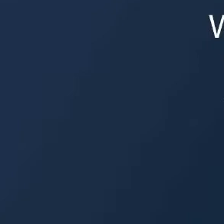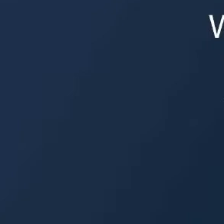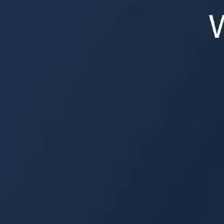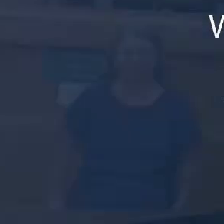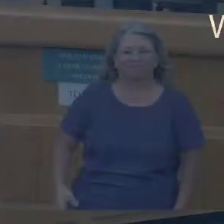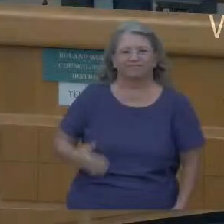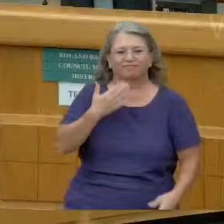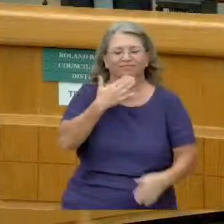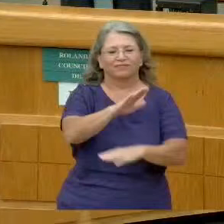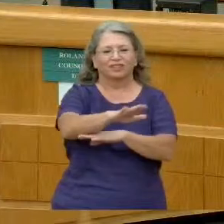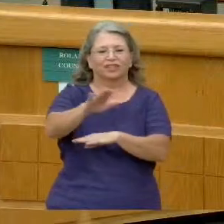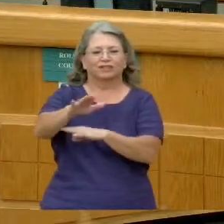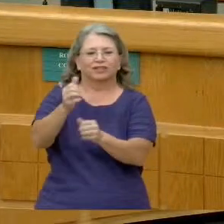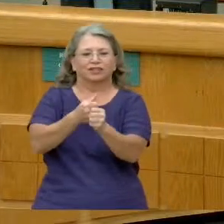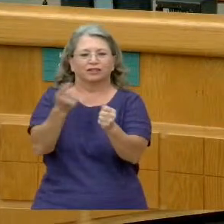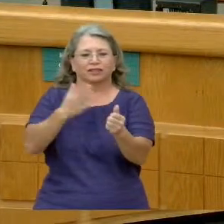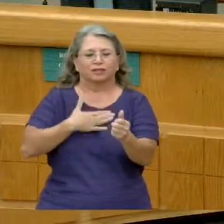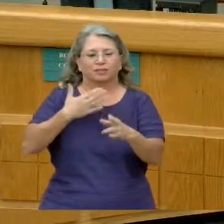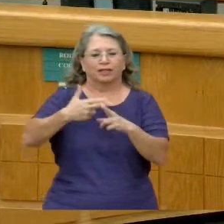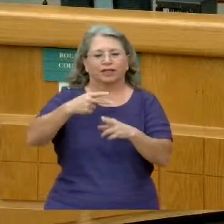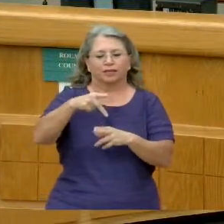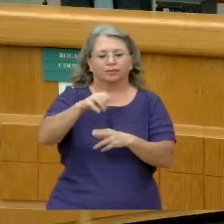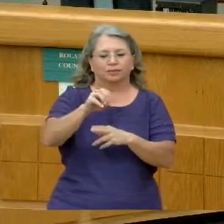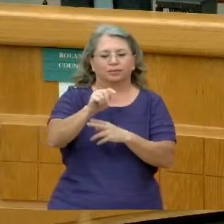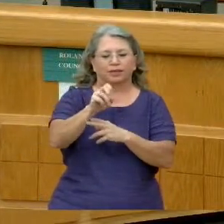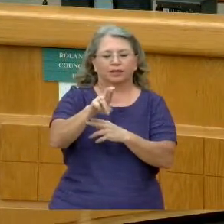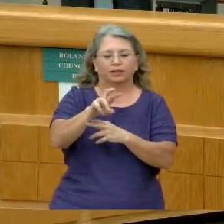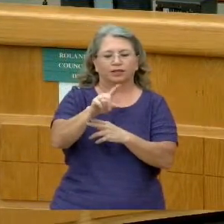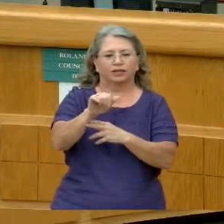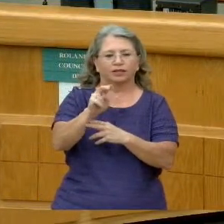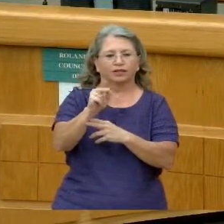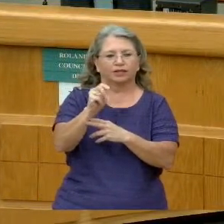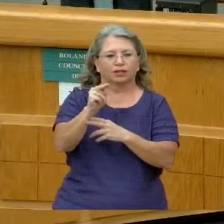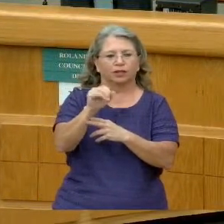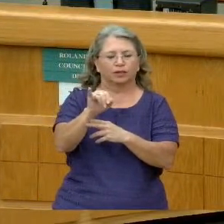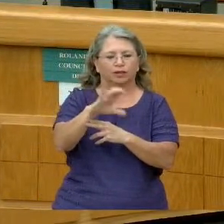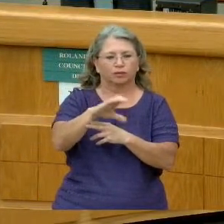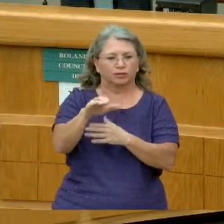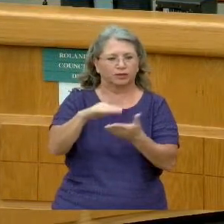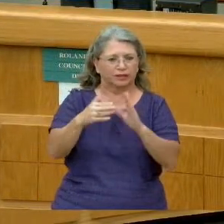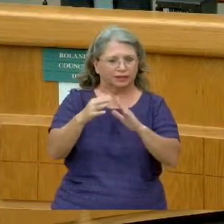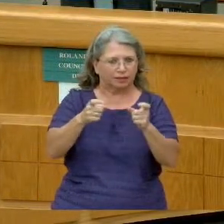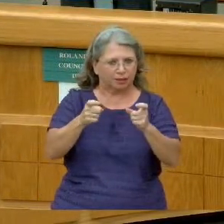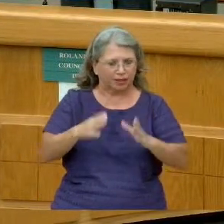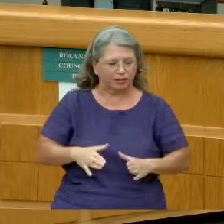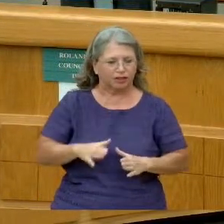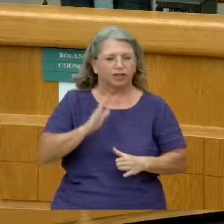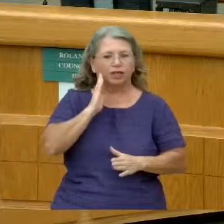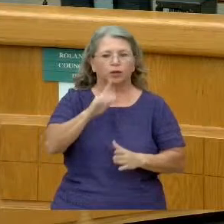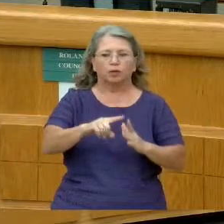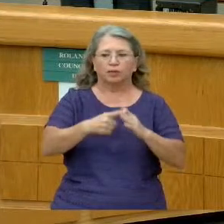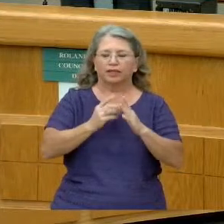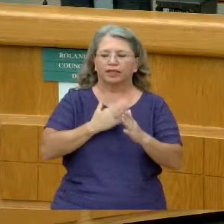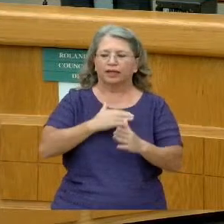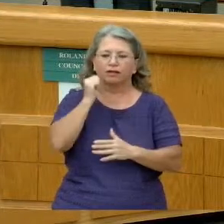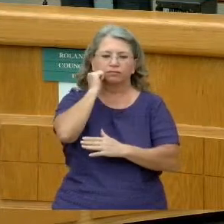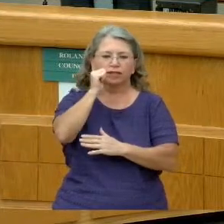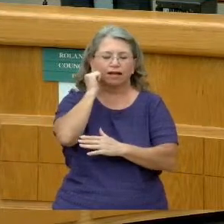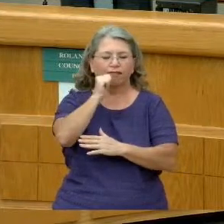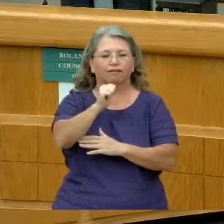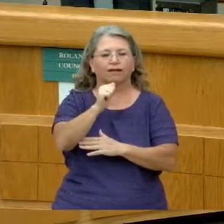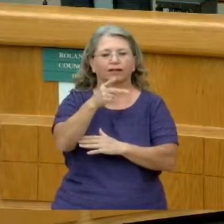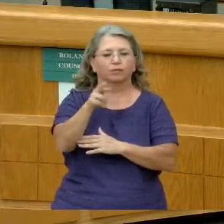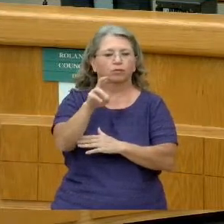All right, good afternoon, everybody. My name is Peter Zanoni, Corpus Christi City Manager. We're going to begin our daily COVID-19 press